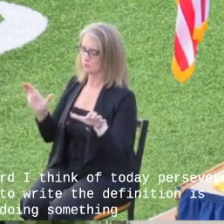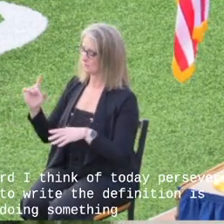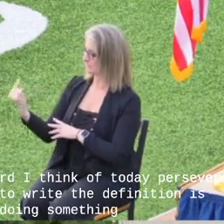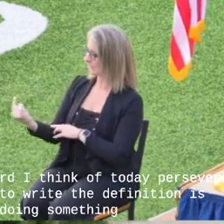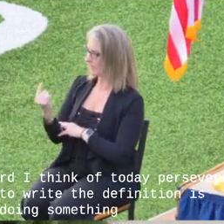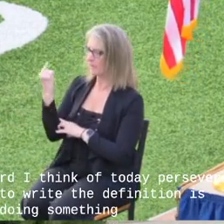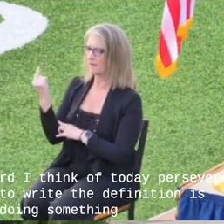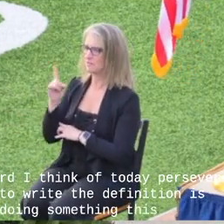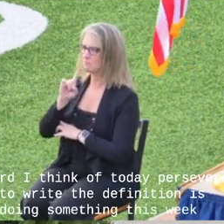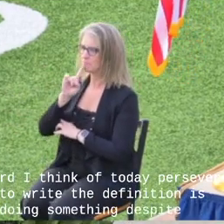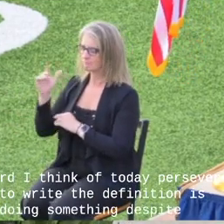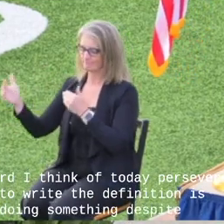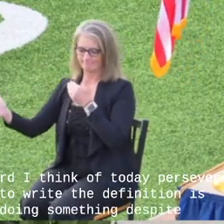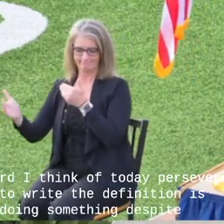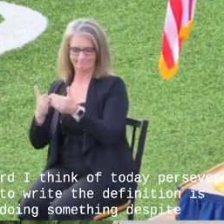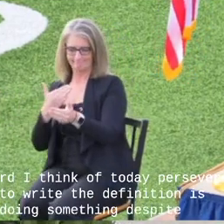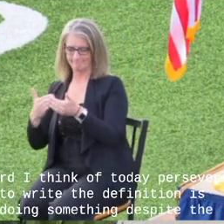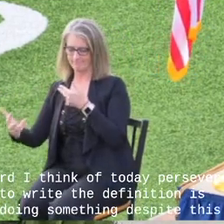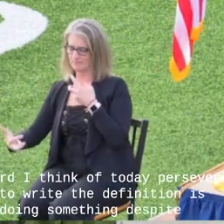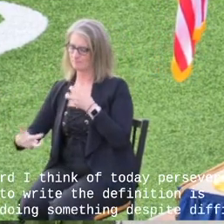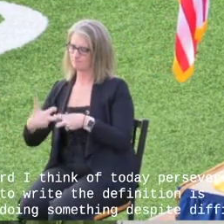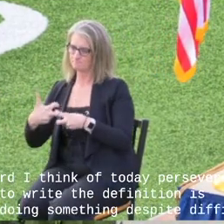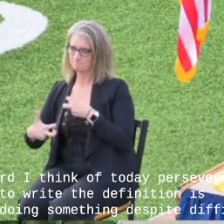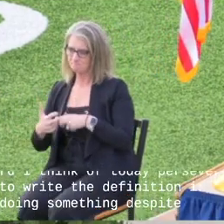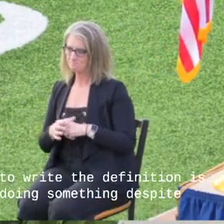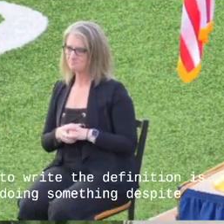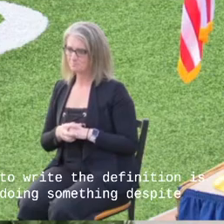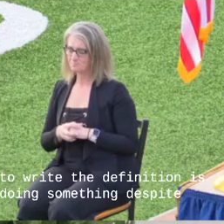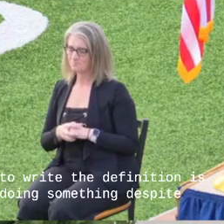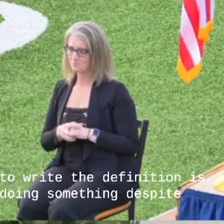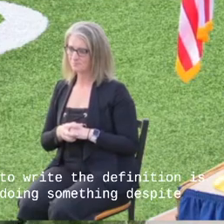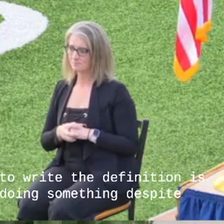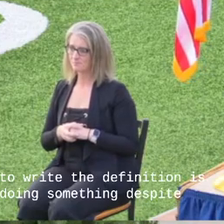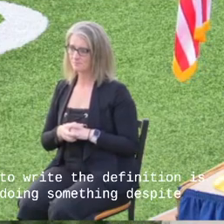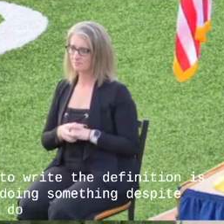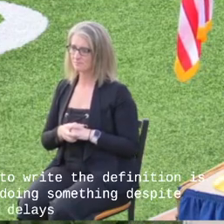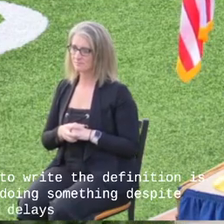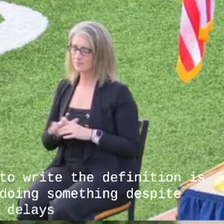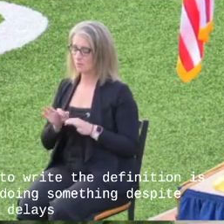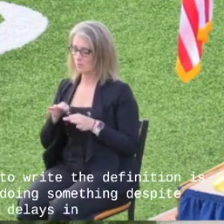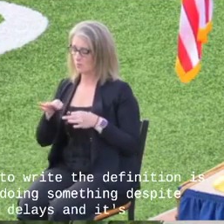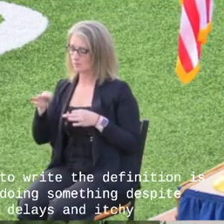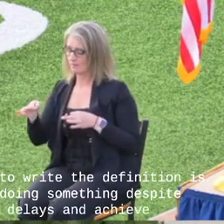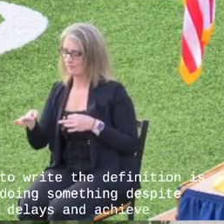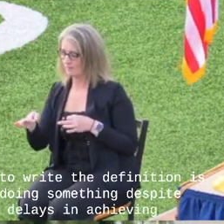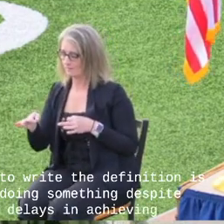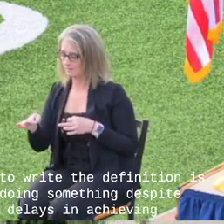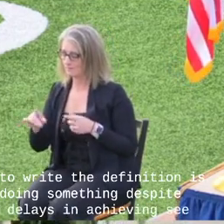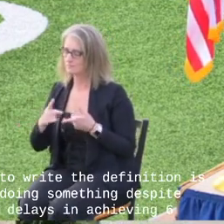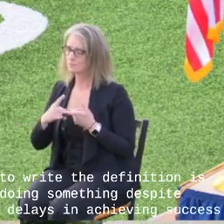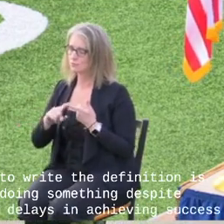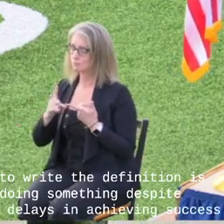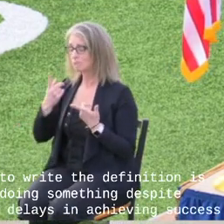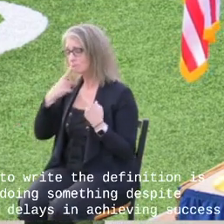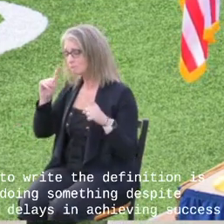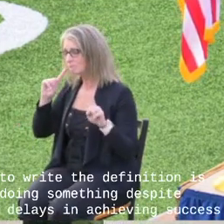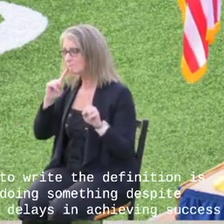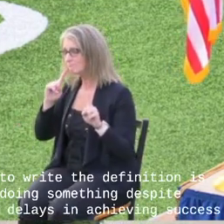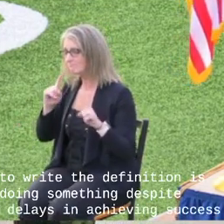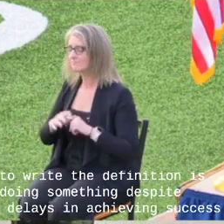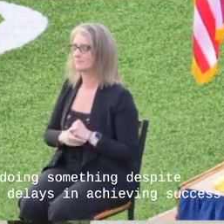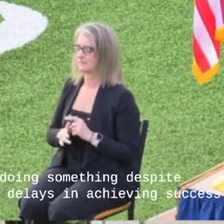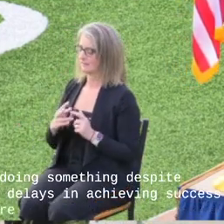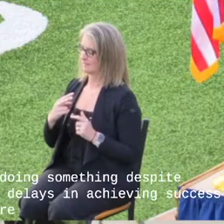something despite difficulty or delay in achieving success. I'm